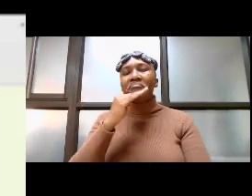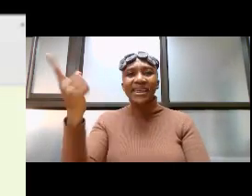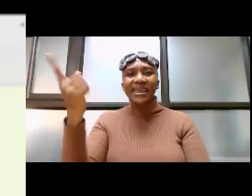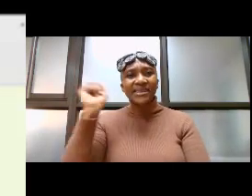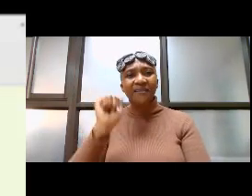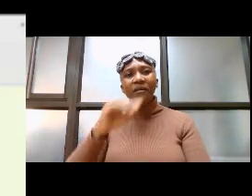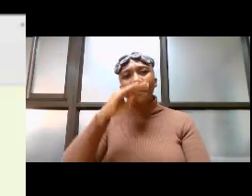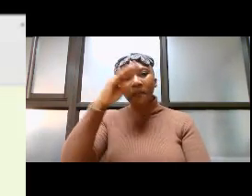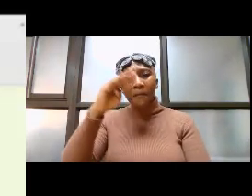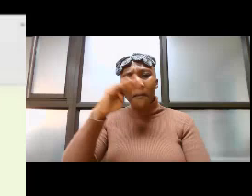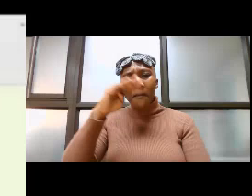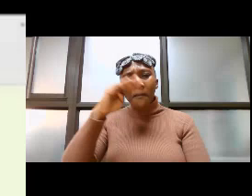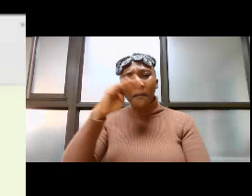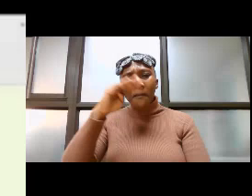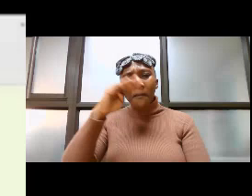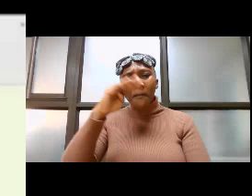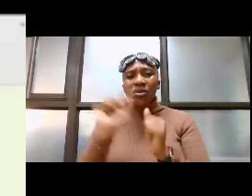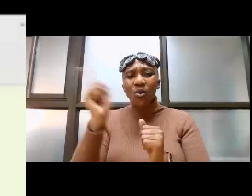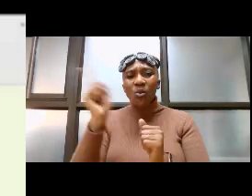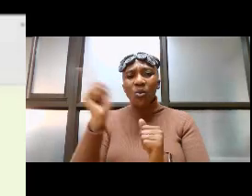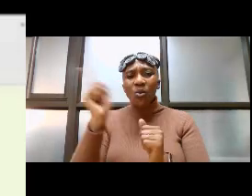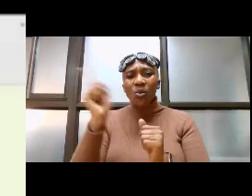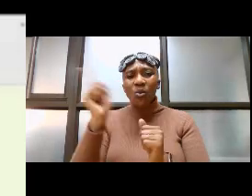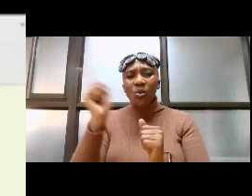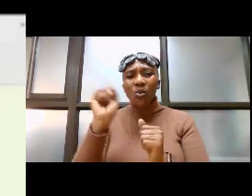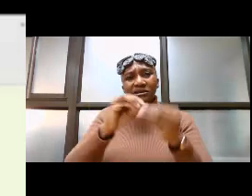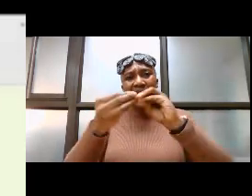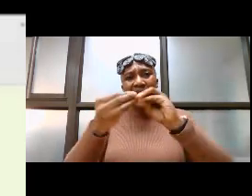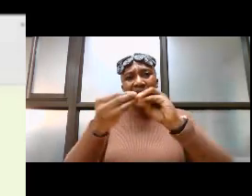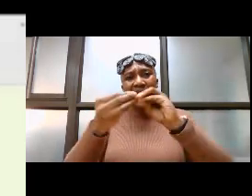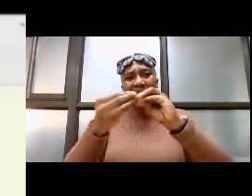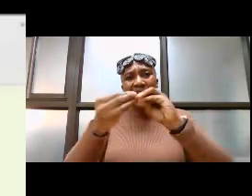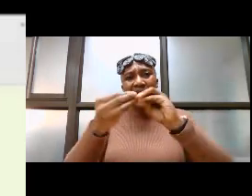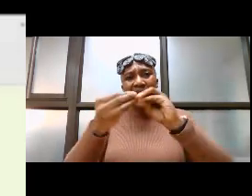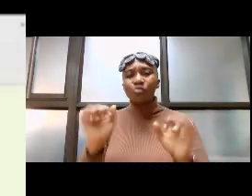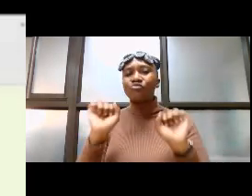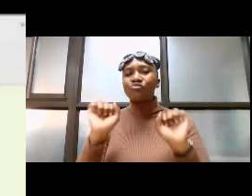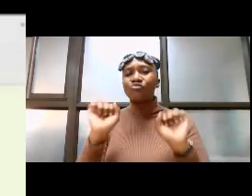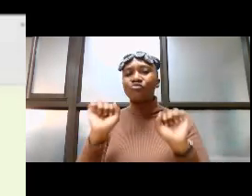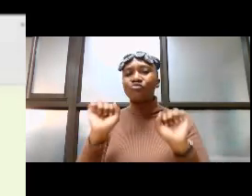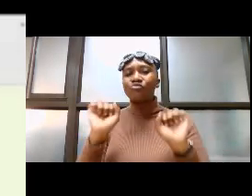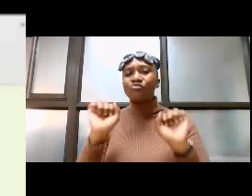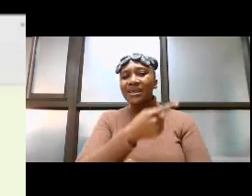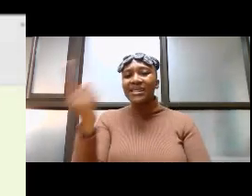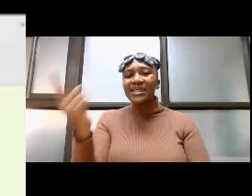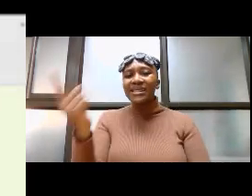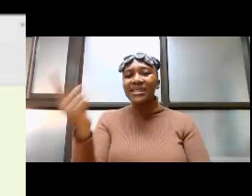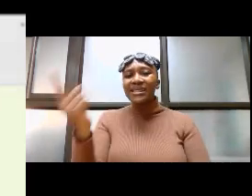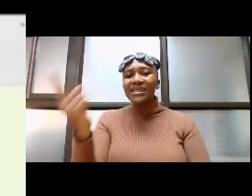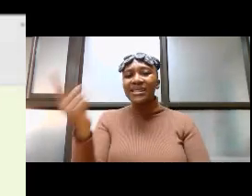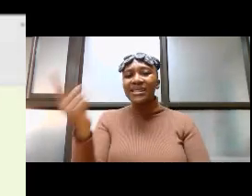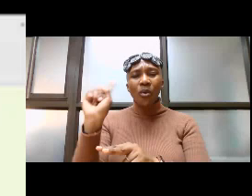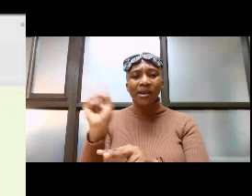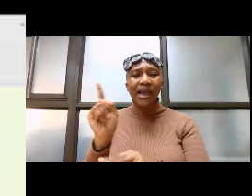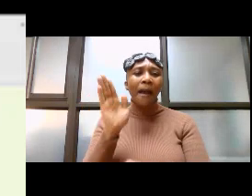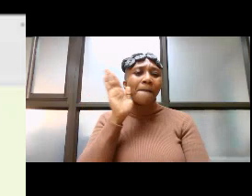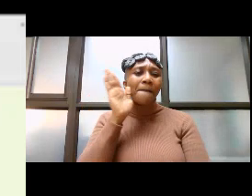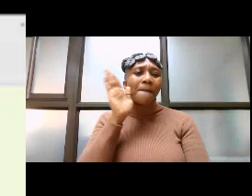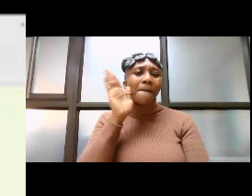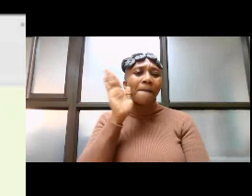of shape, they viewed being brown skin, or what I call towny, or a kind